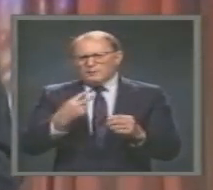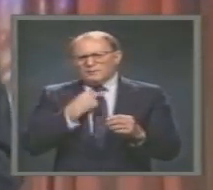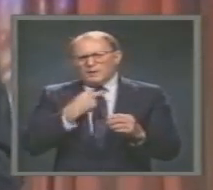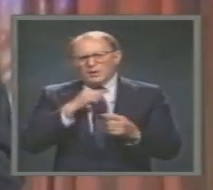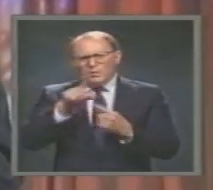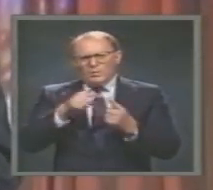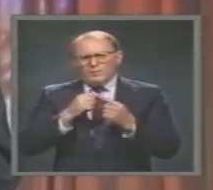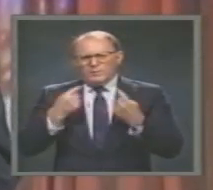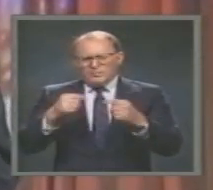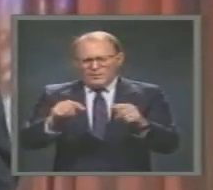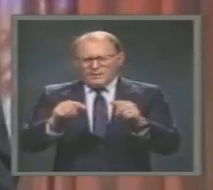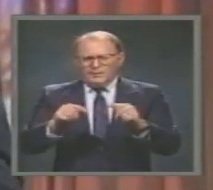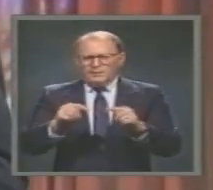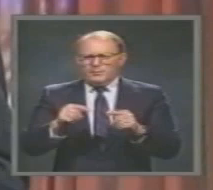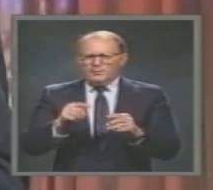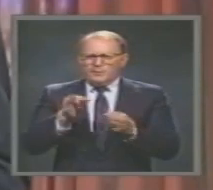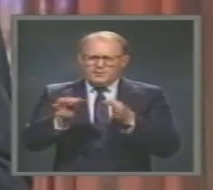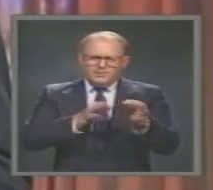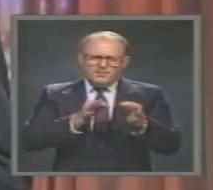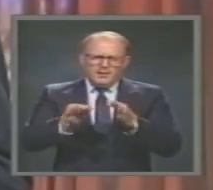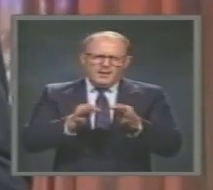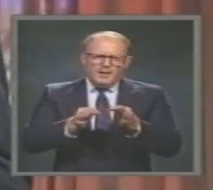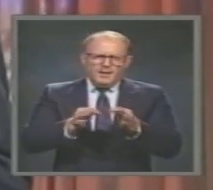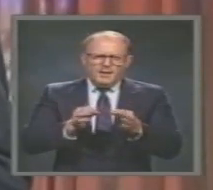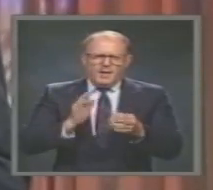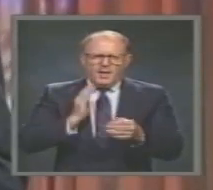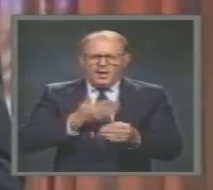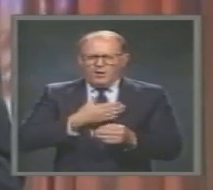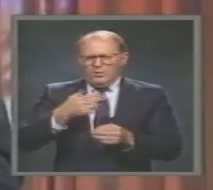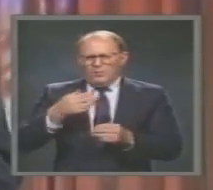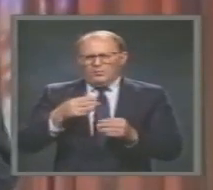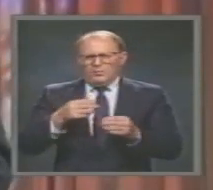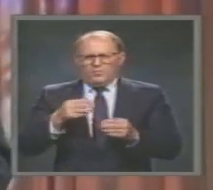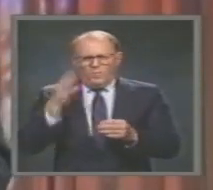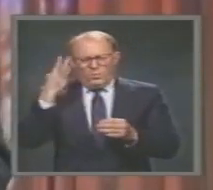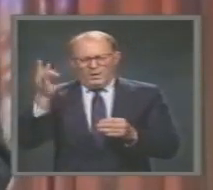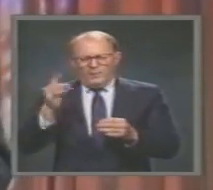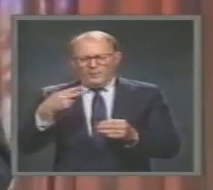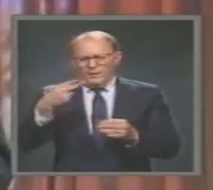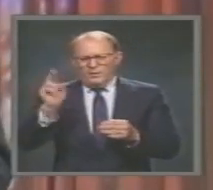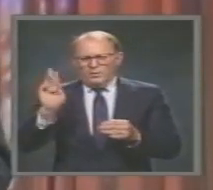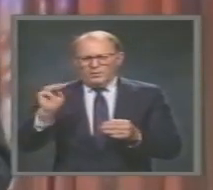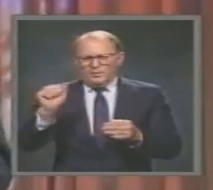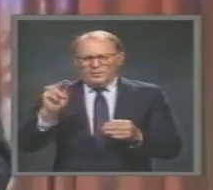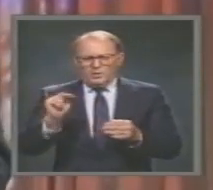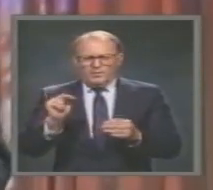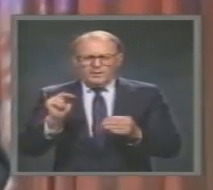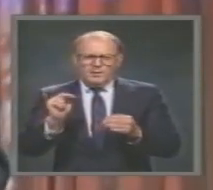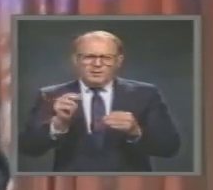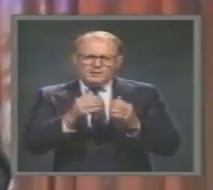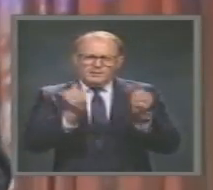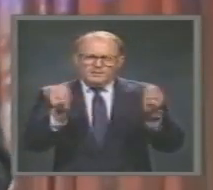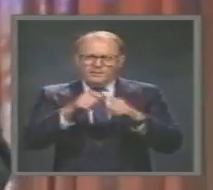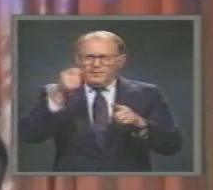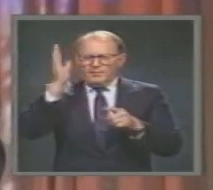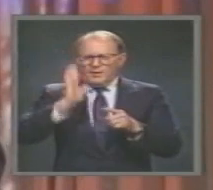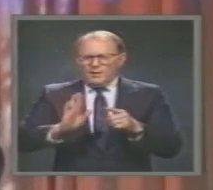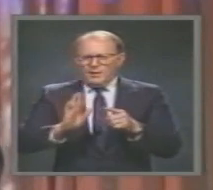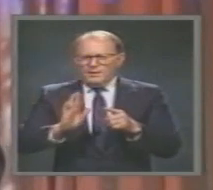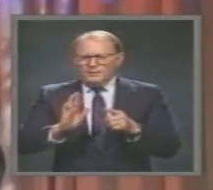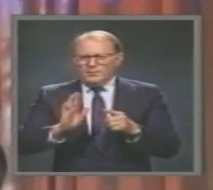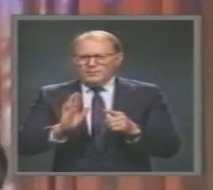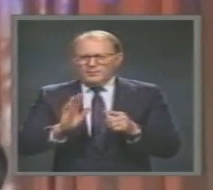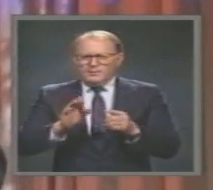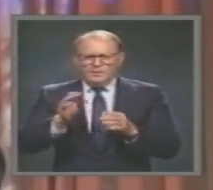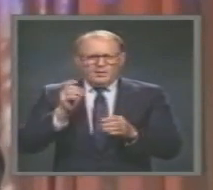from God. It isn't enough to argue that a human being is different from the animals at the zoo only in his chemical and